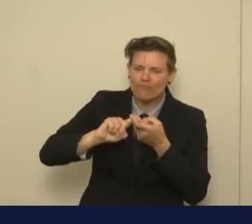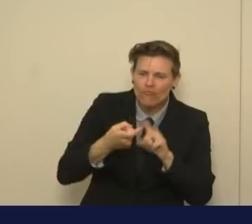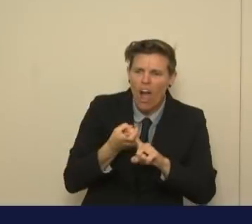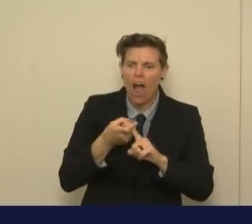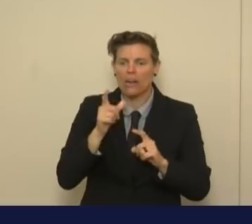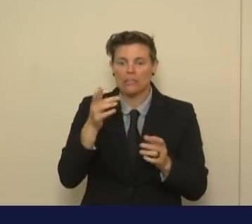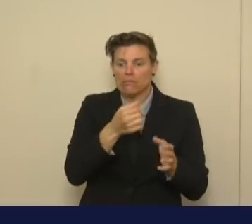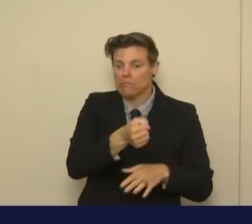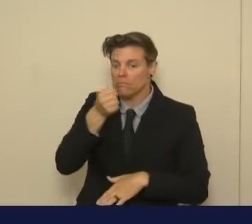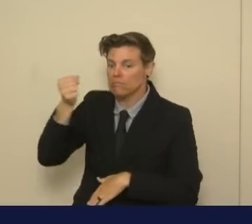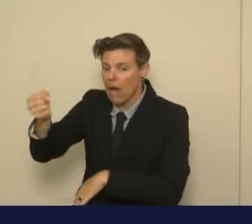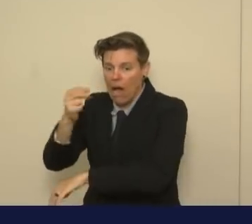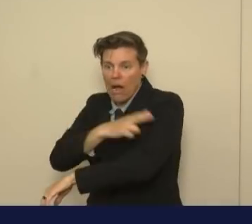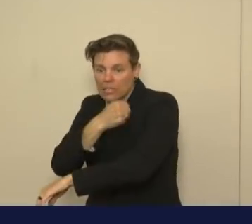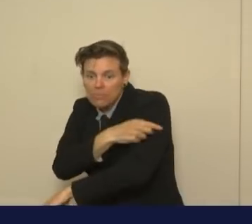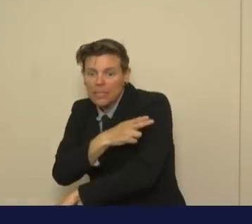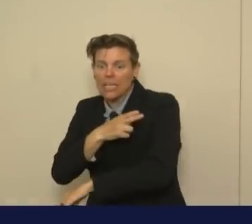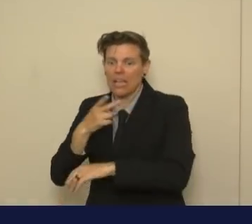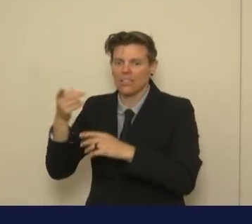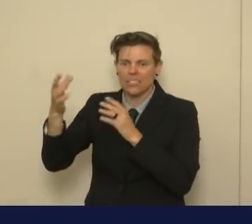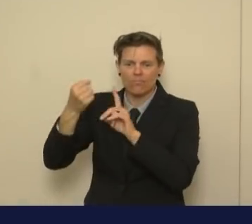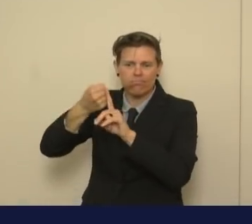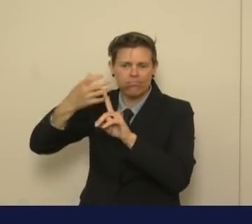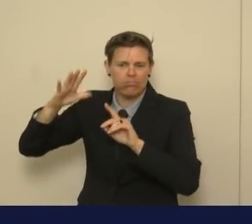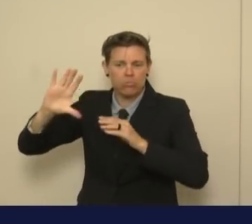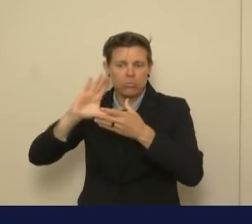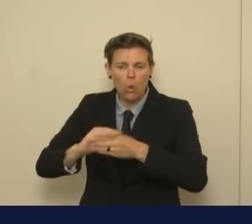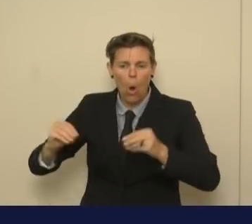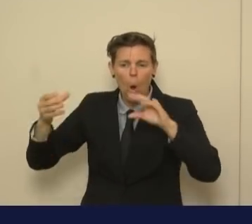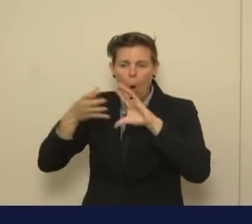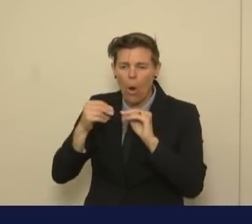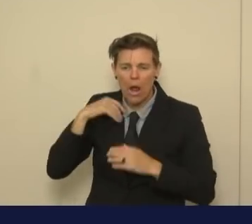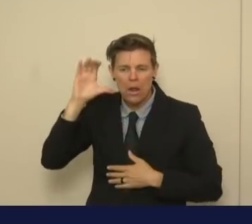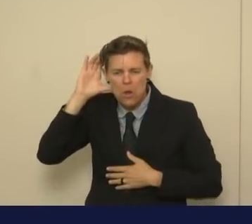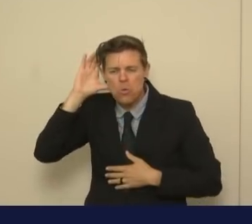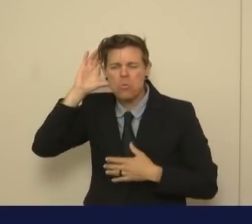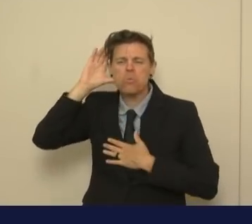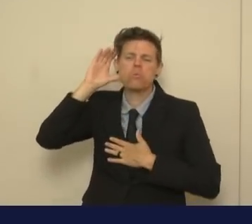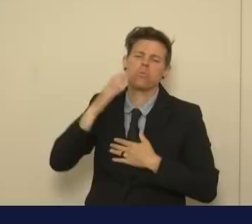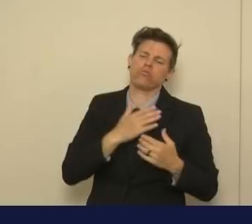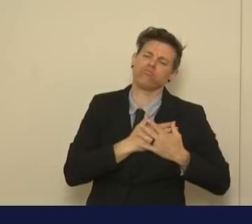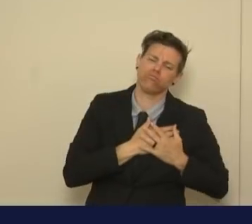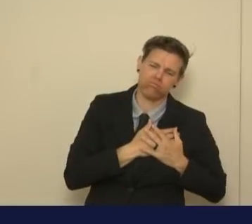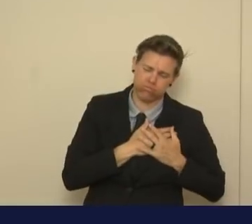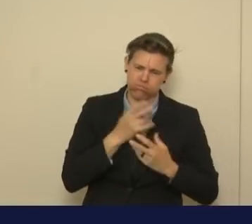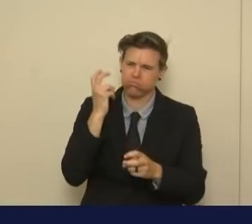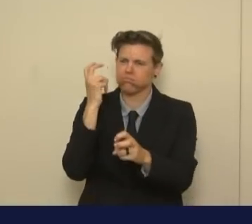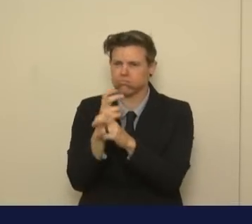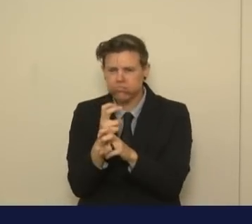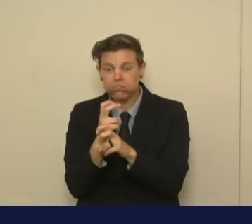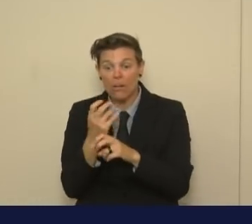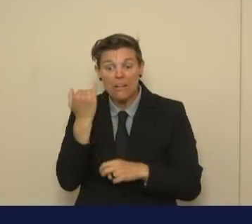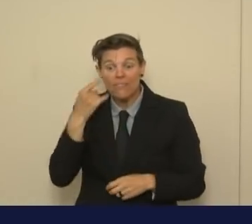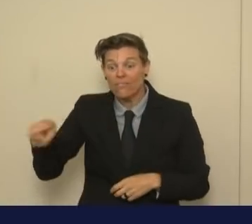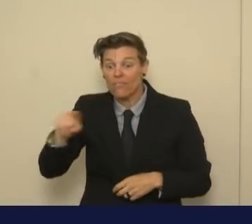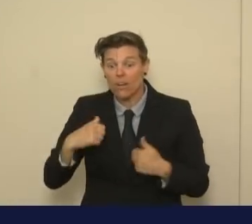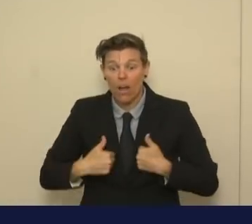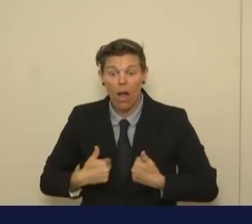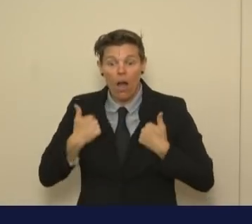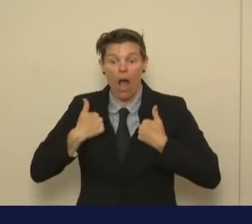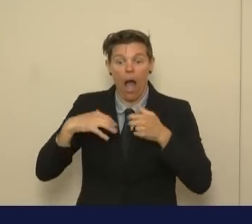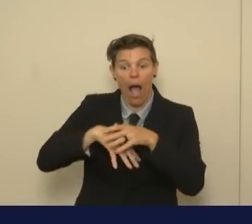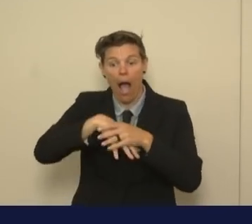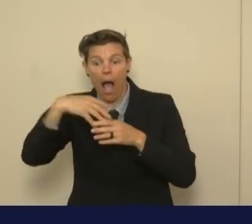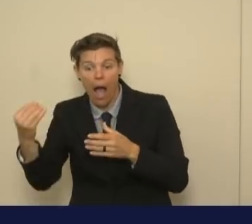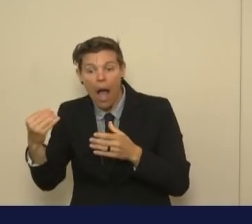happens if we're lucky enough and fortunate enough that they make it and are in long-term rehab